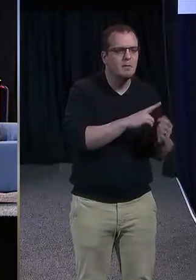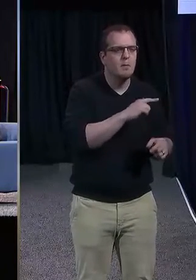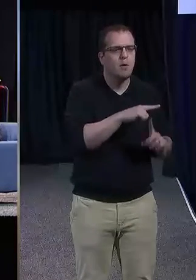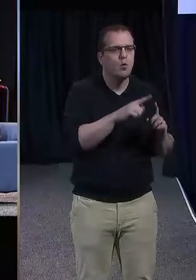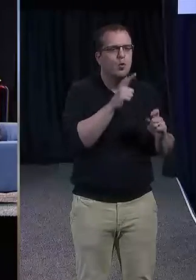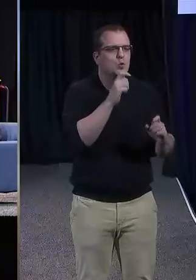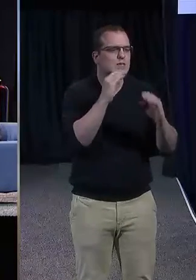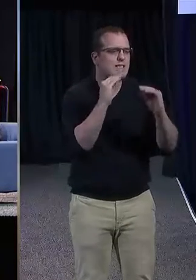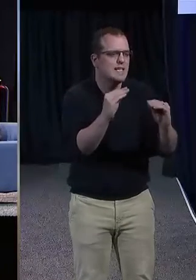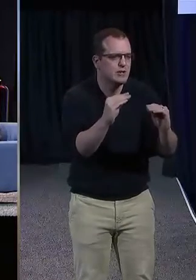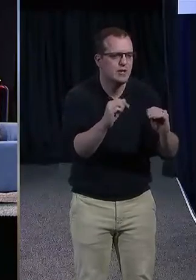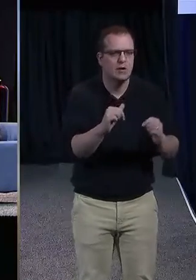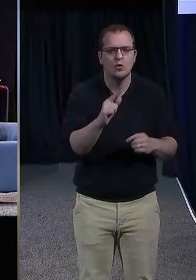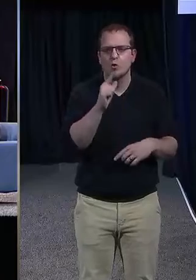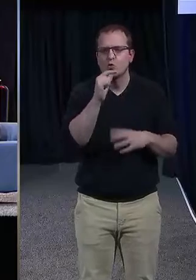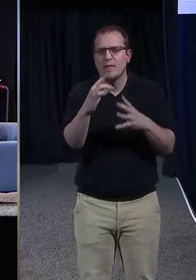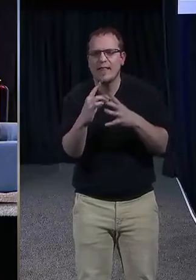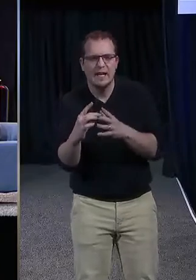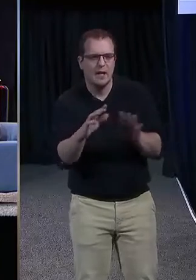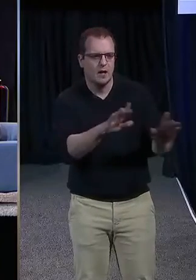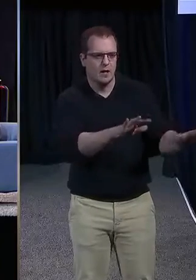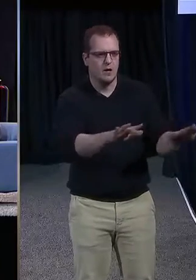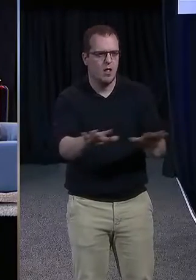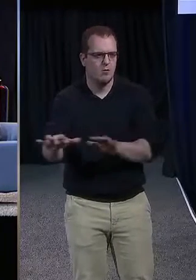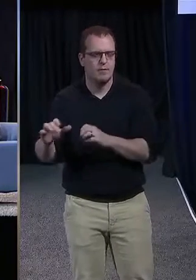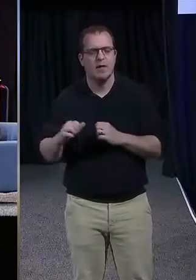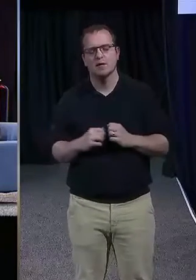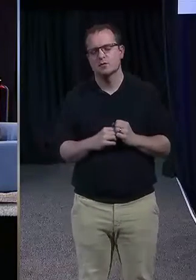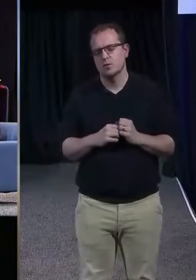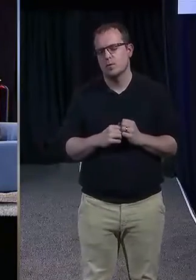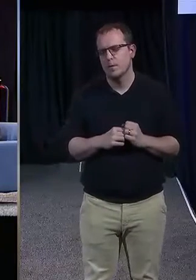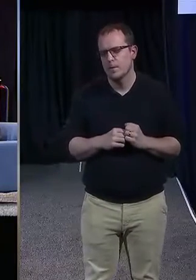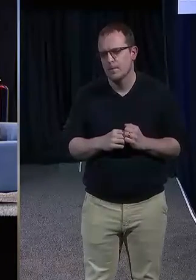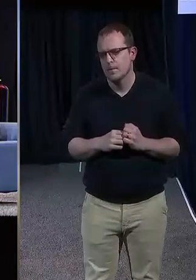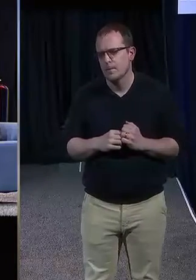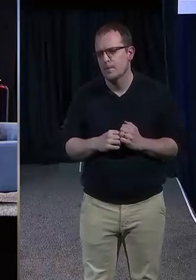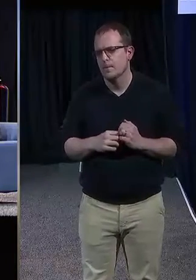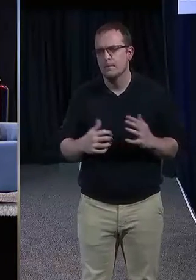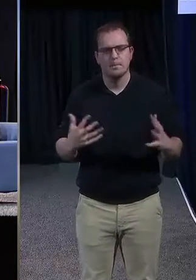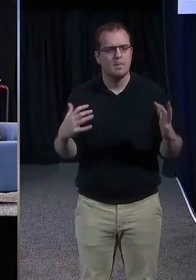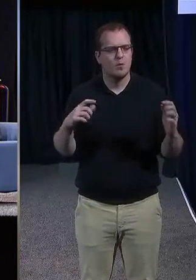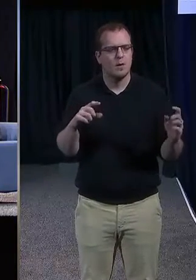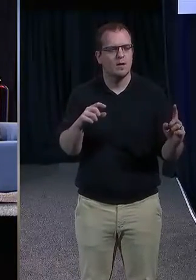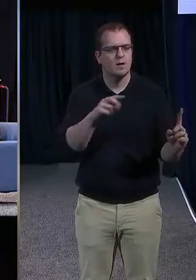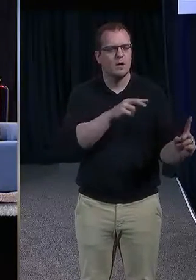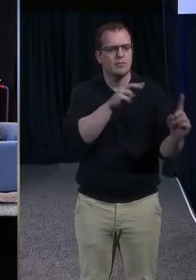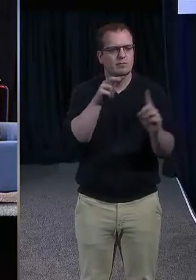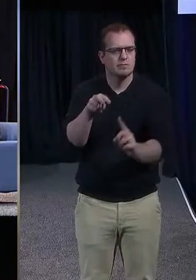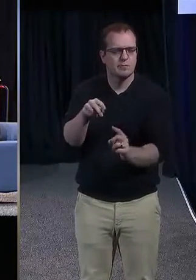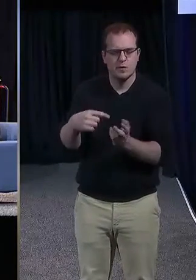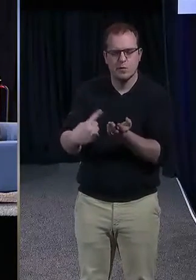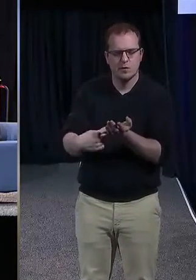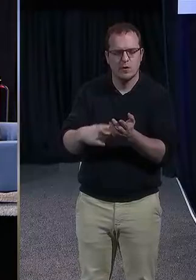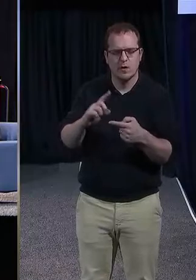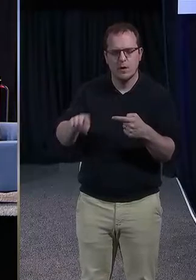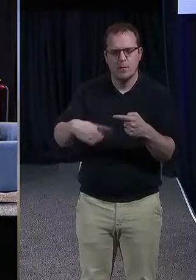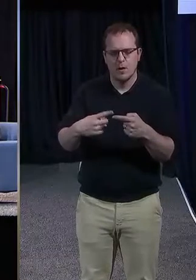who leads. With that, I want to really turn to talking more